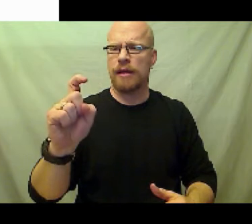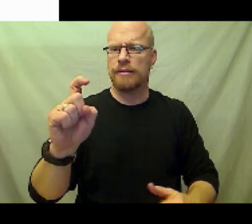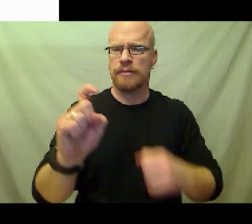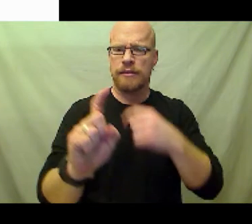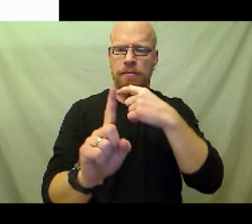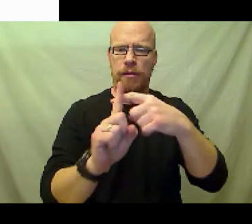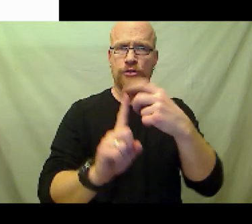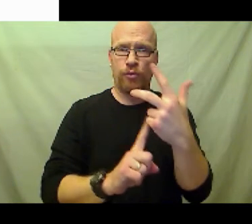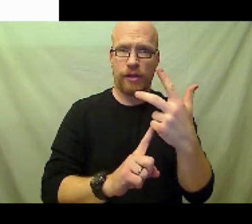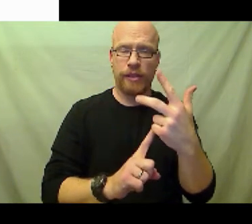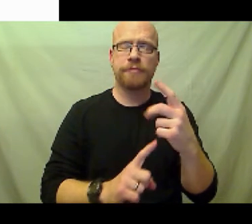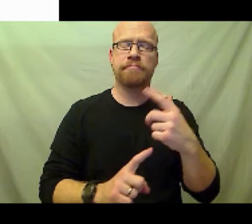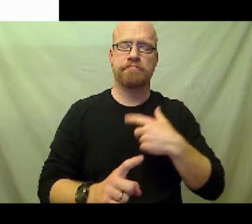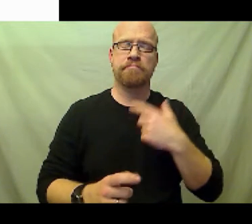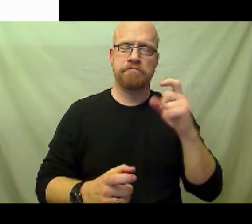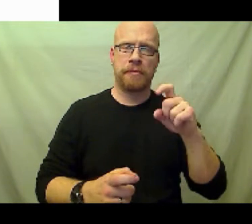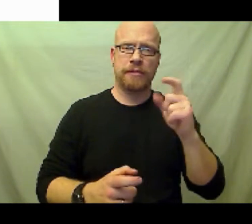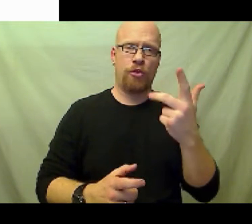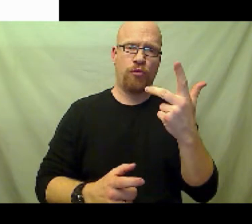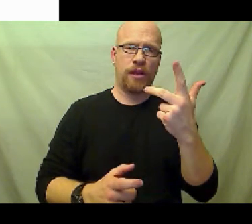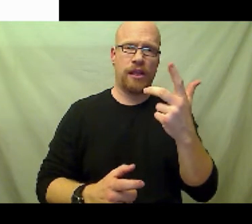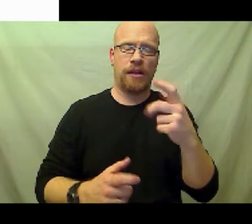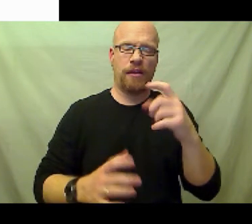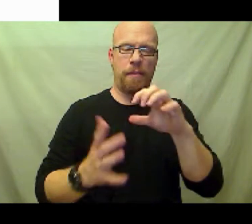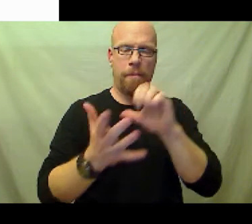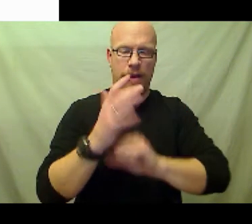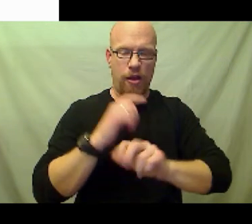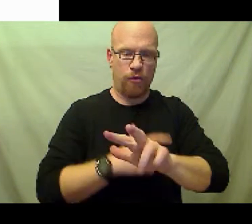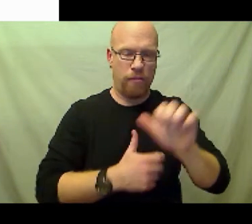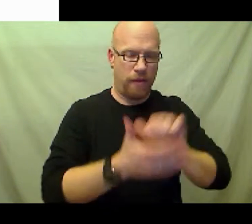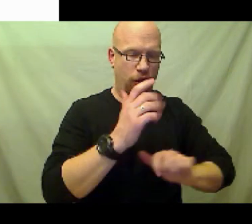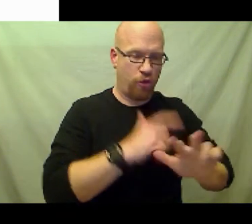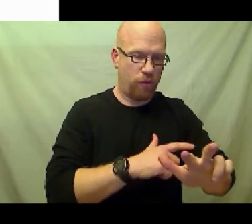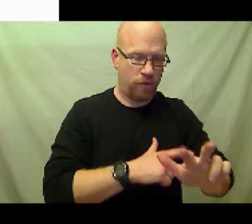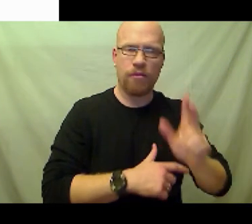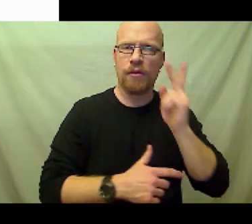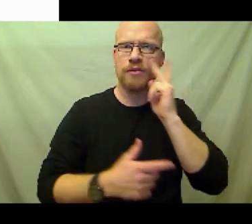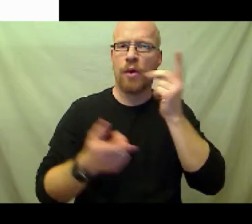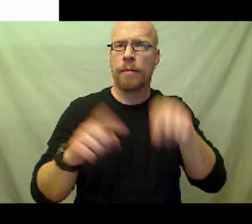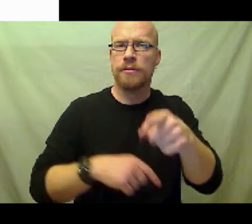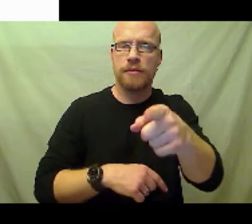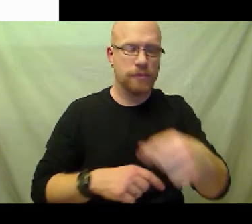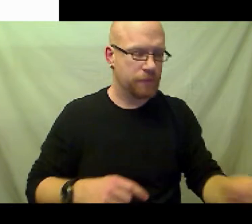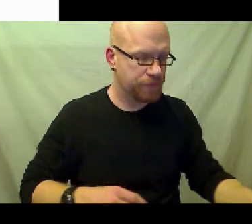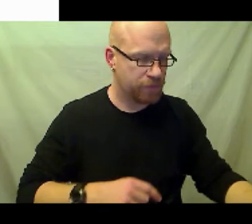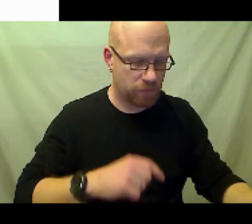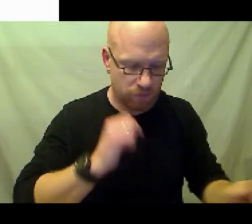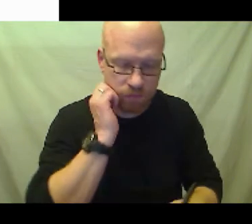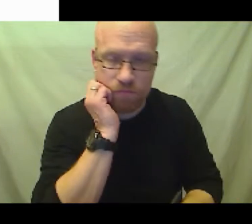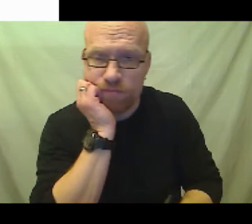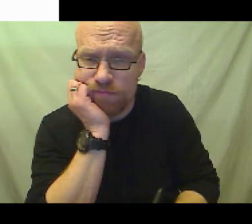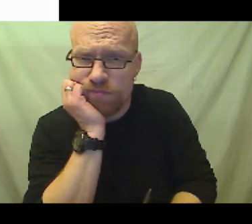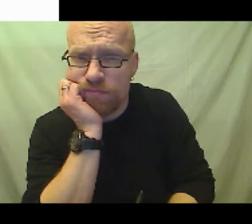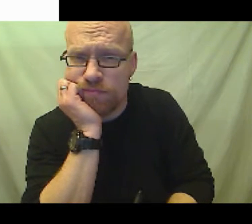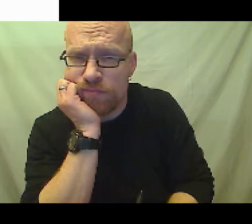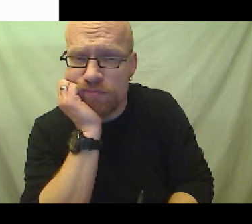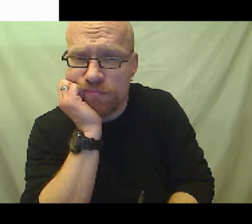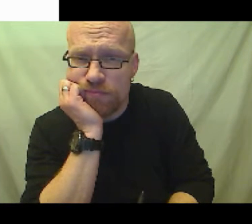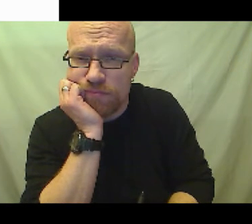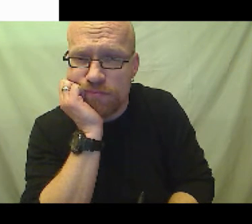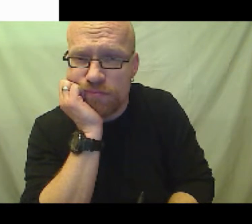So now, x plus 3, we're going to subtract 3 from both sides and see what happens.